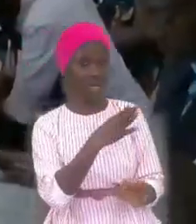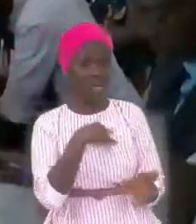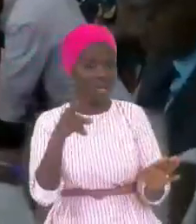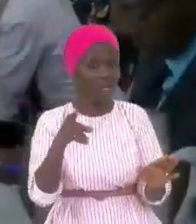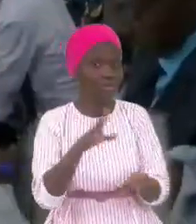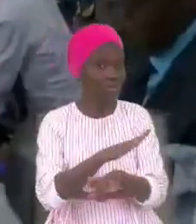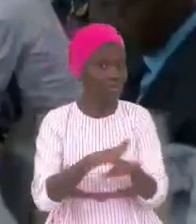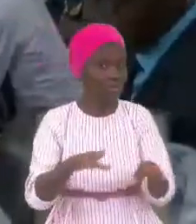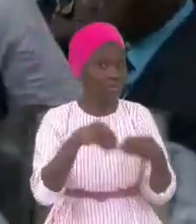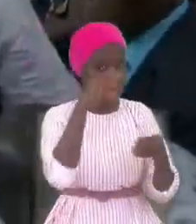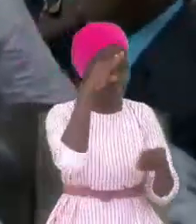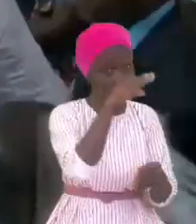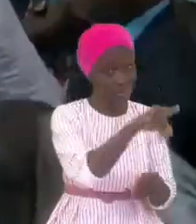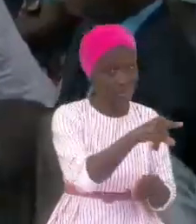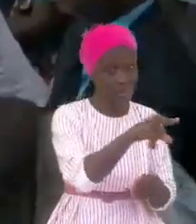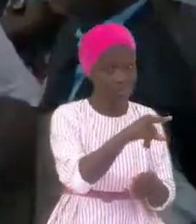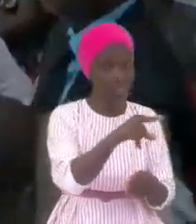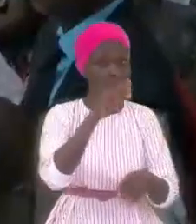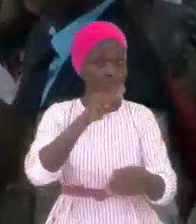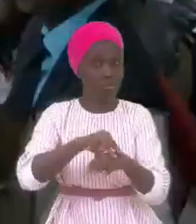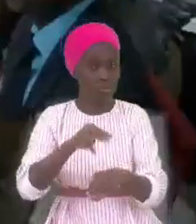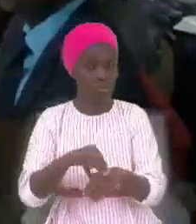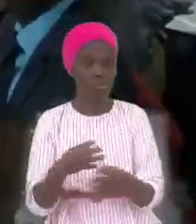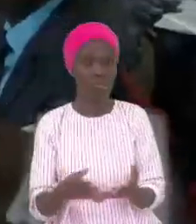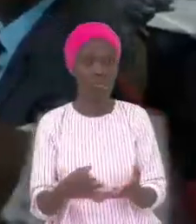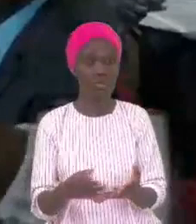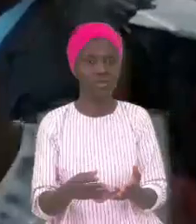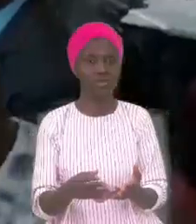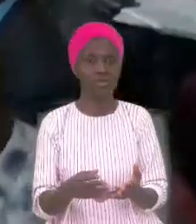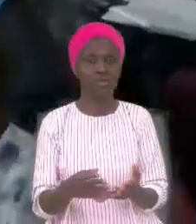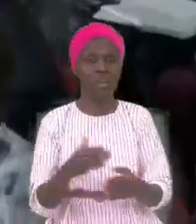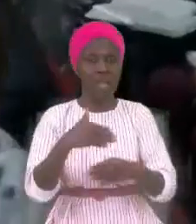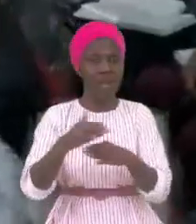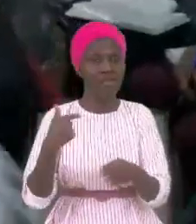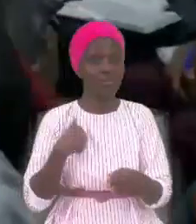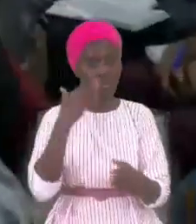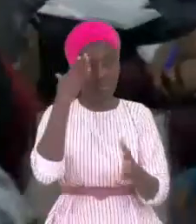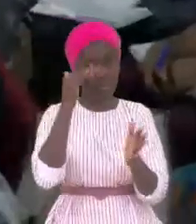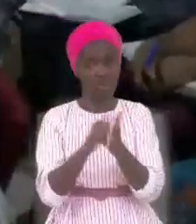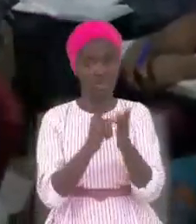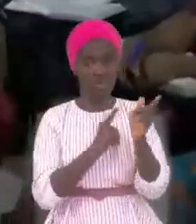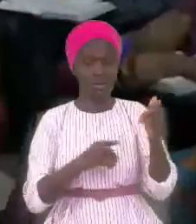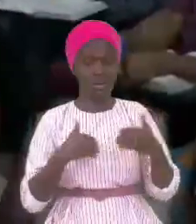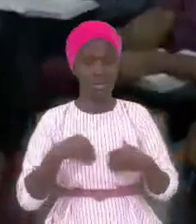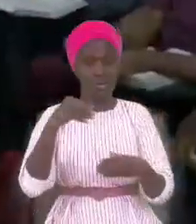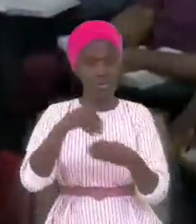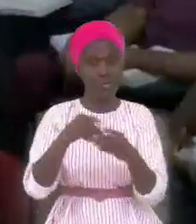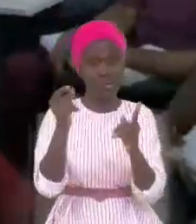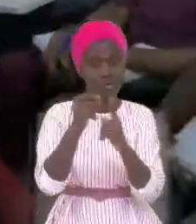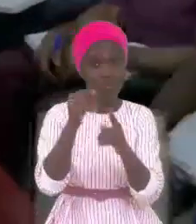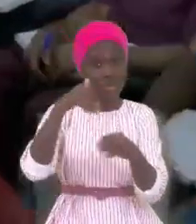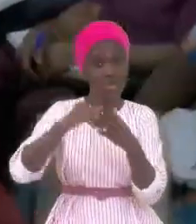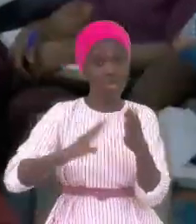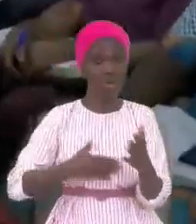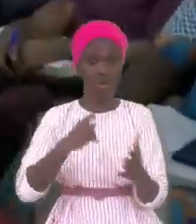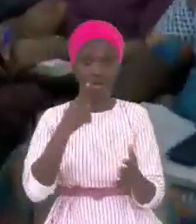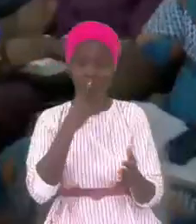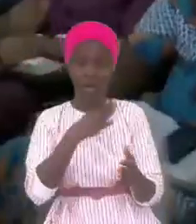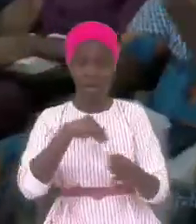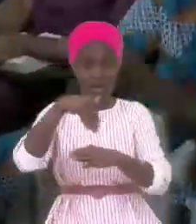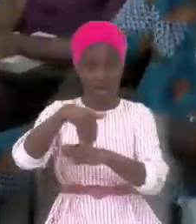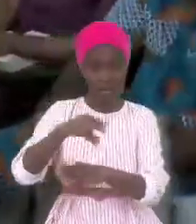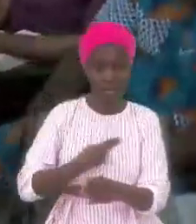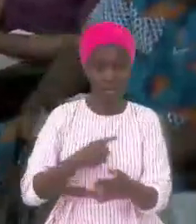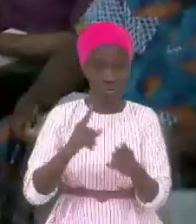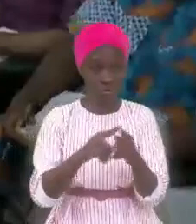Ezekiel, why would I, why would you, after we know that the Lord has put the word in our mouth and he sends us to the people and he says,